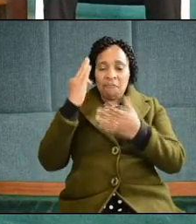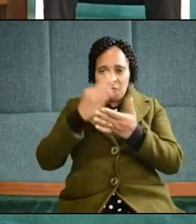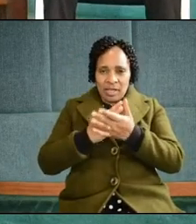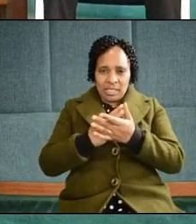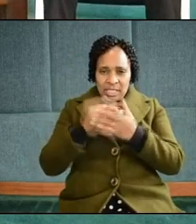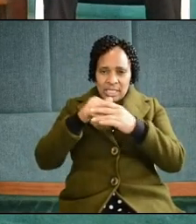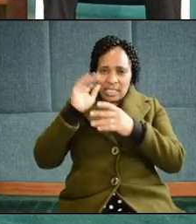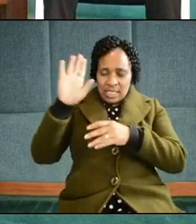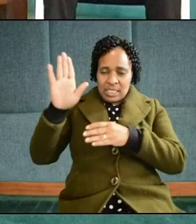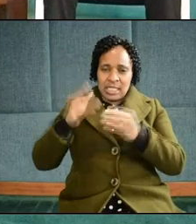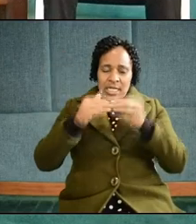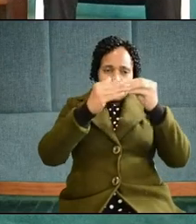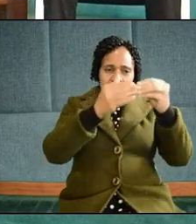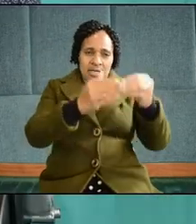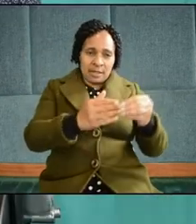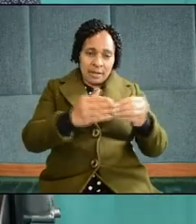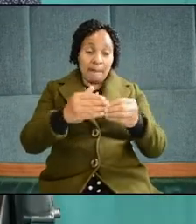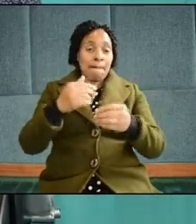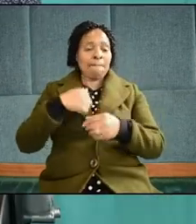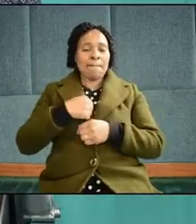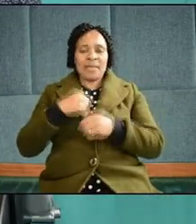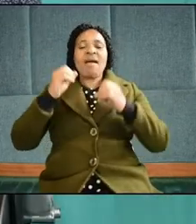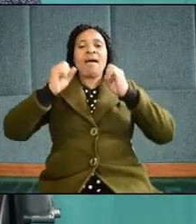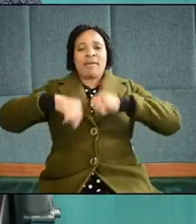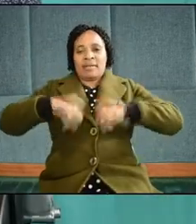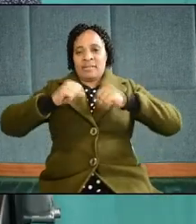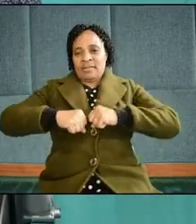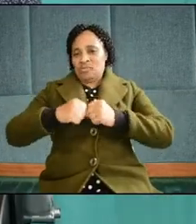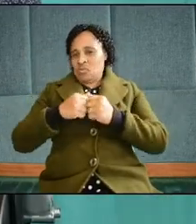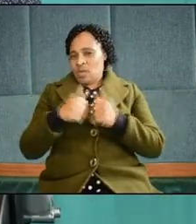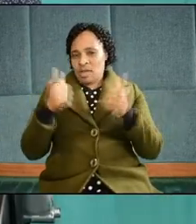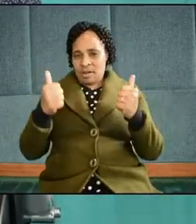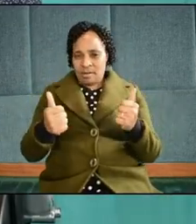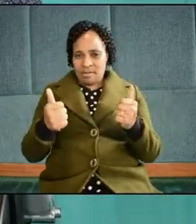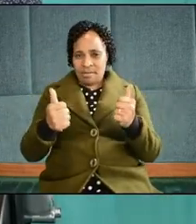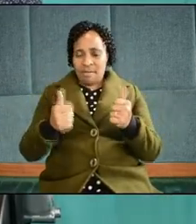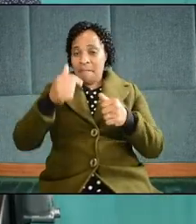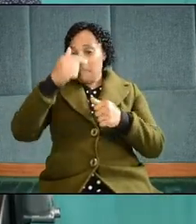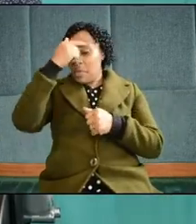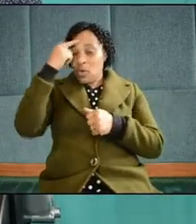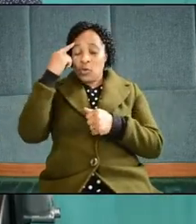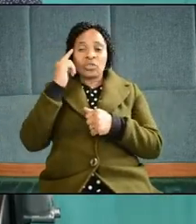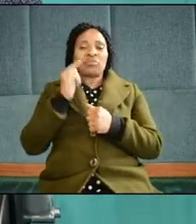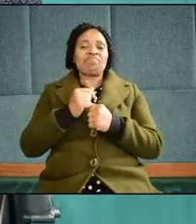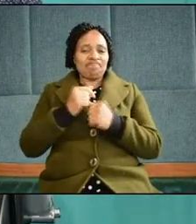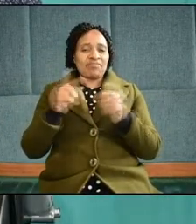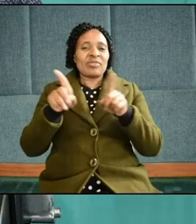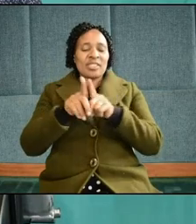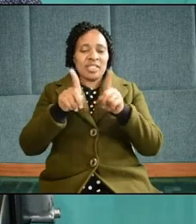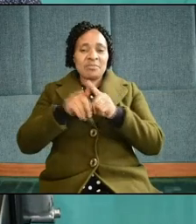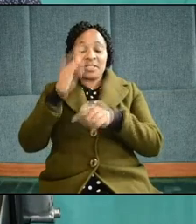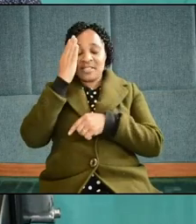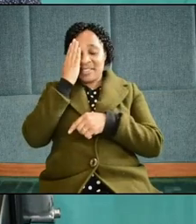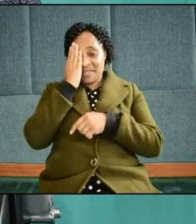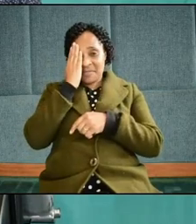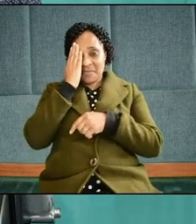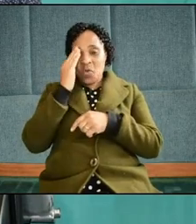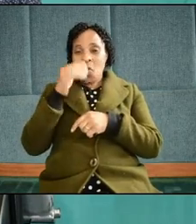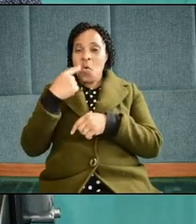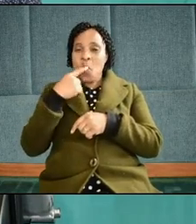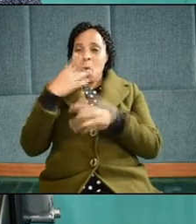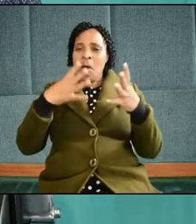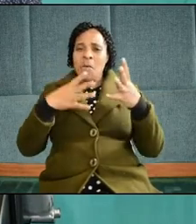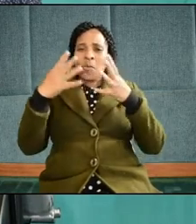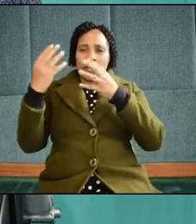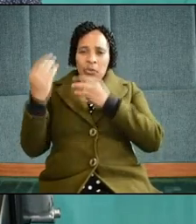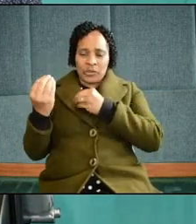leading. I am going to agree with this one, because just like the Israelites